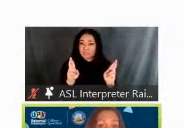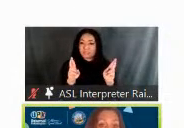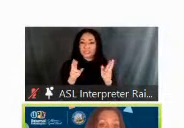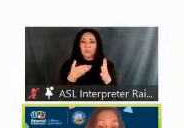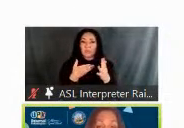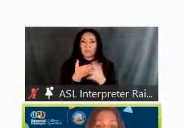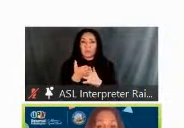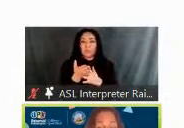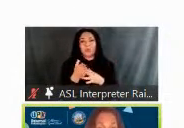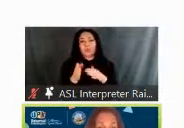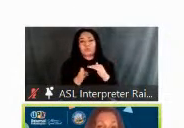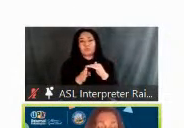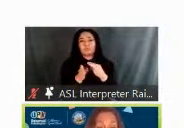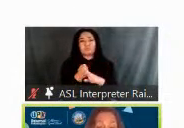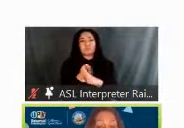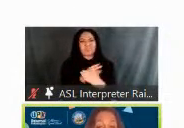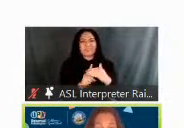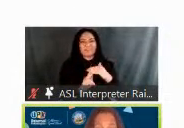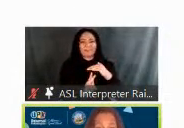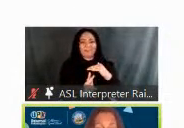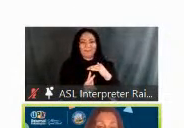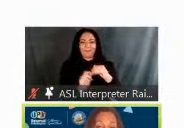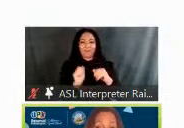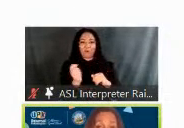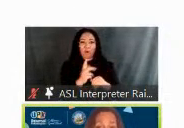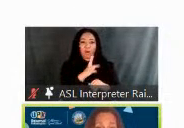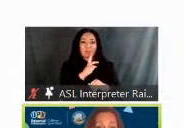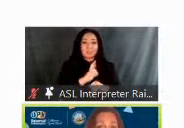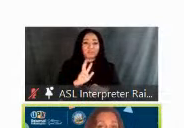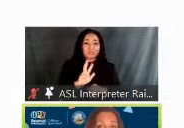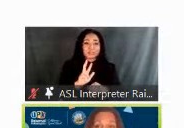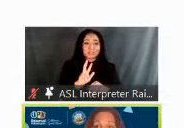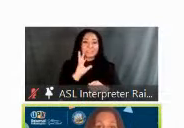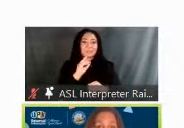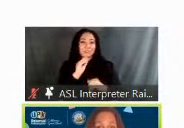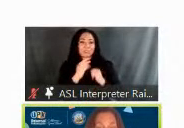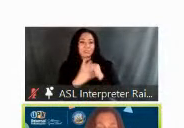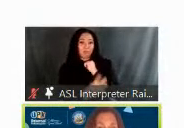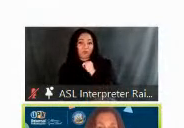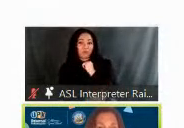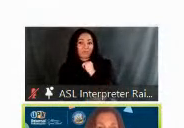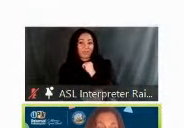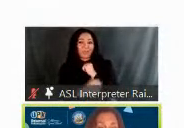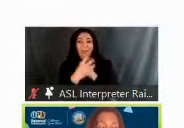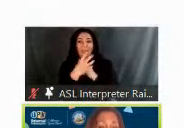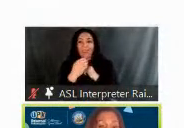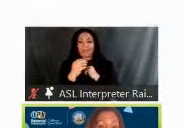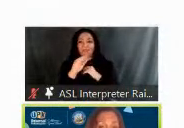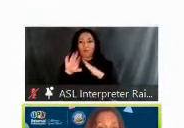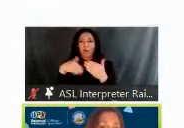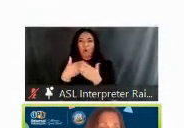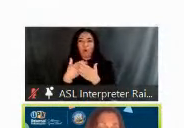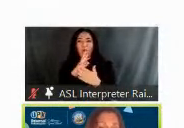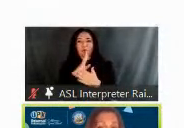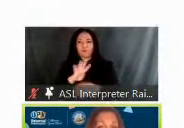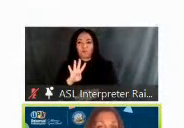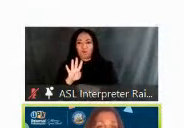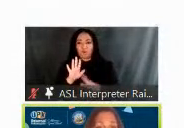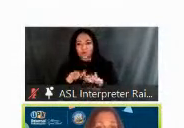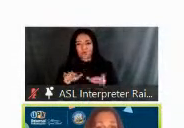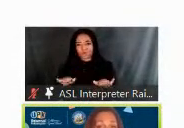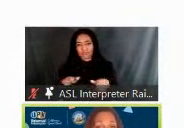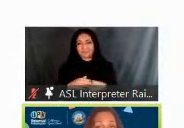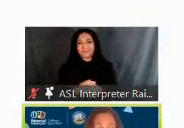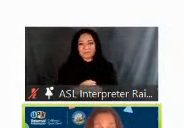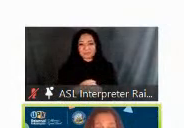for all 3-year-old children experiencing poverty and universally for all 4-year-old children. The legislature